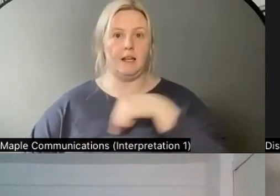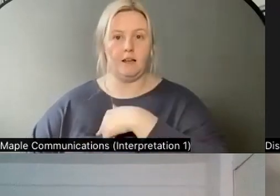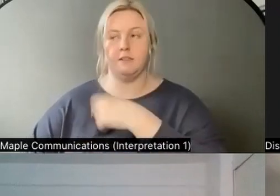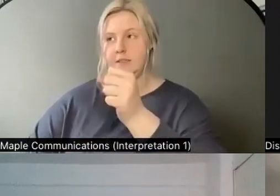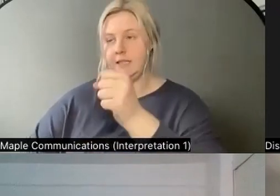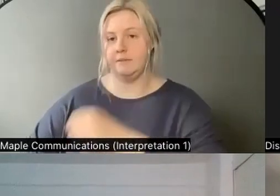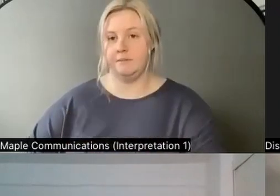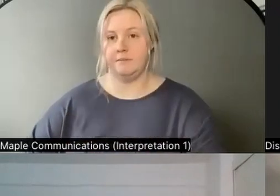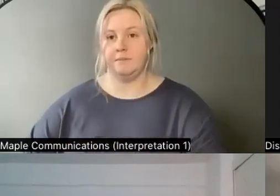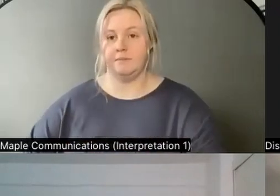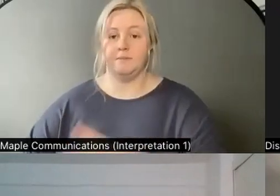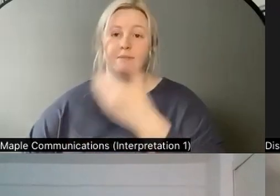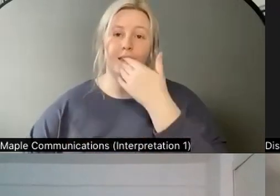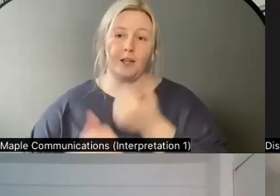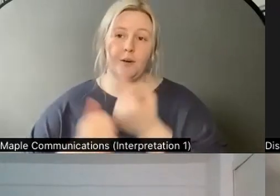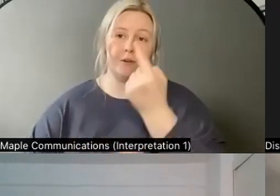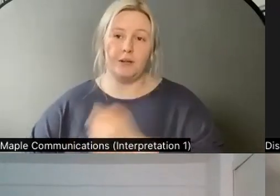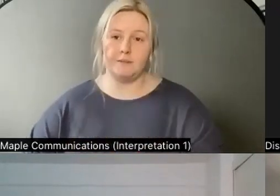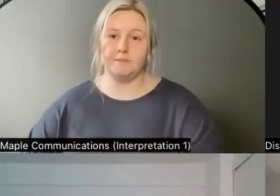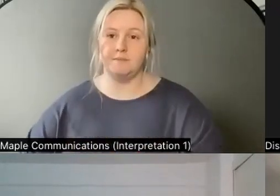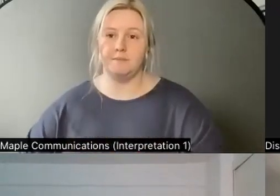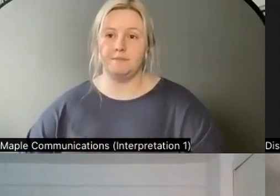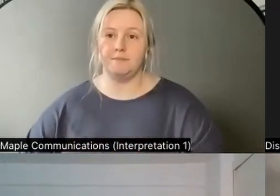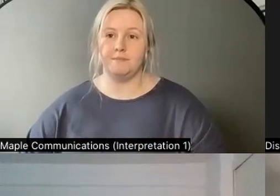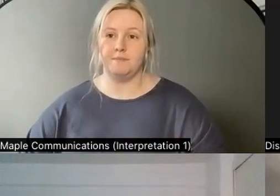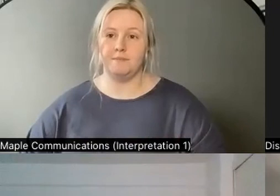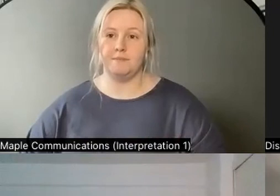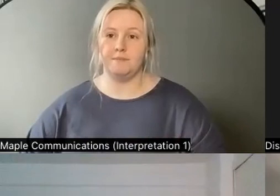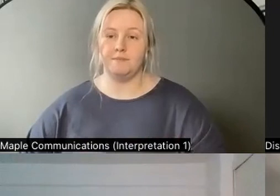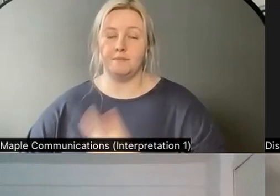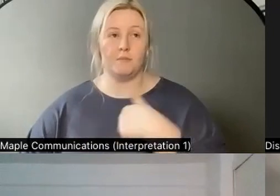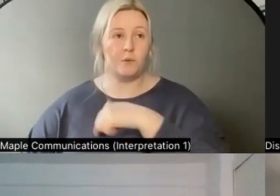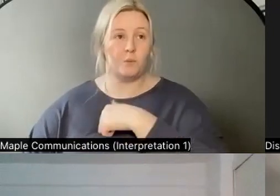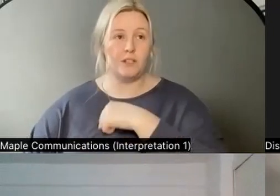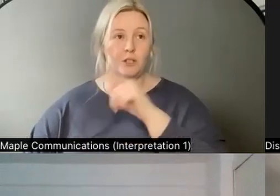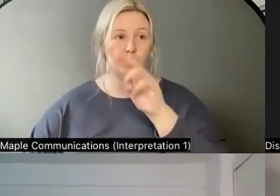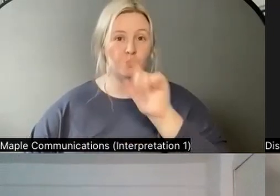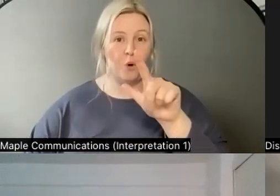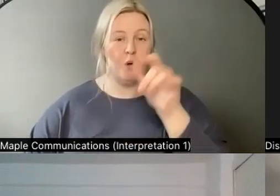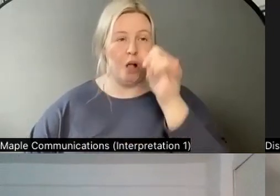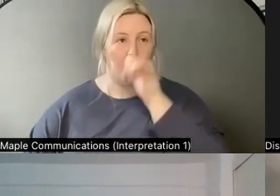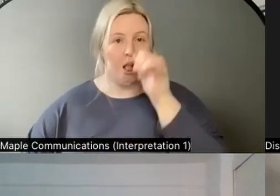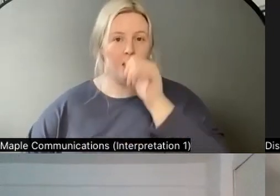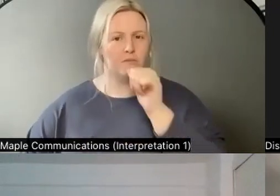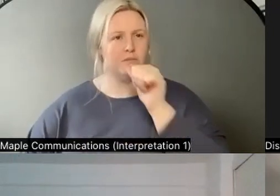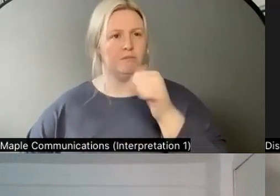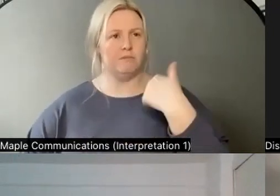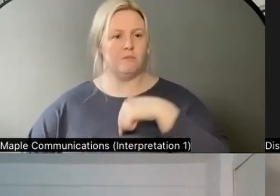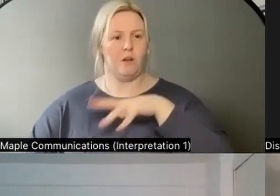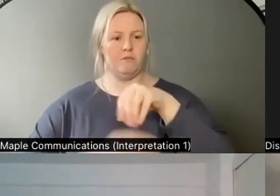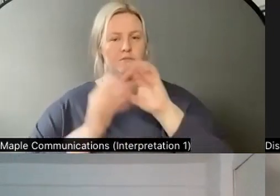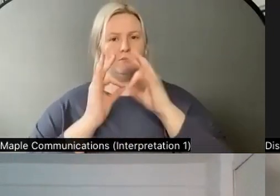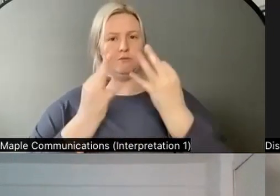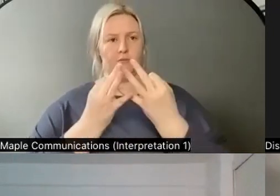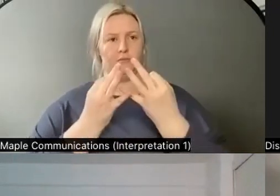We're Thank you, not everyone. trolling. We're Yeah. not trolls. We're members of your family. Listen to